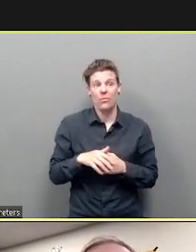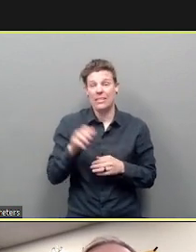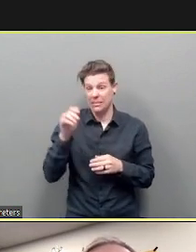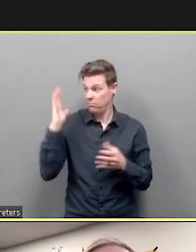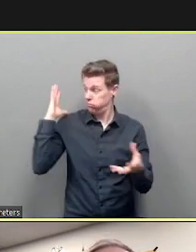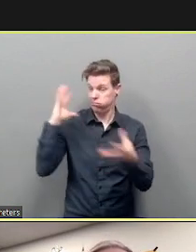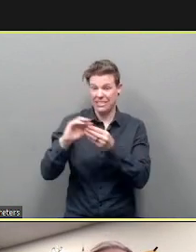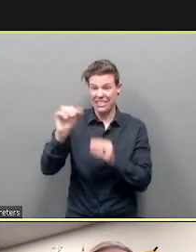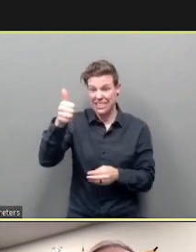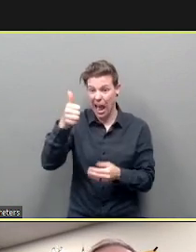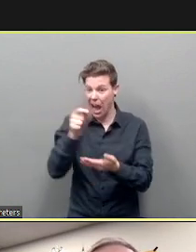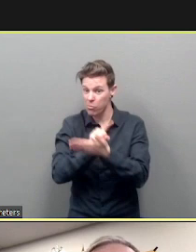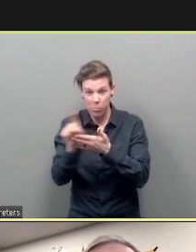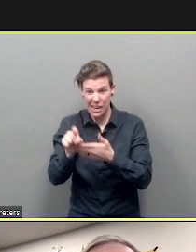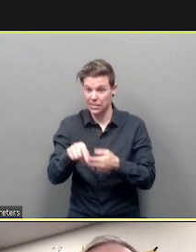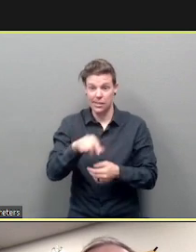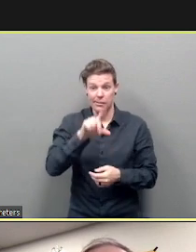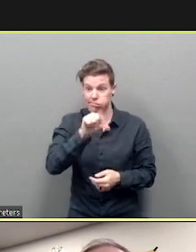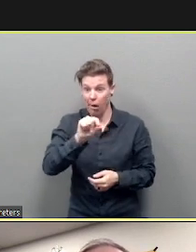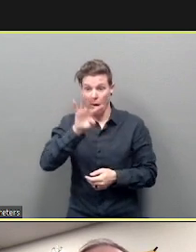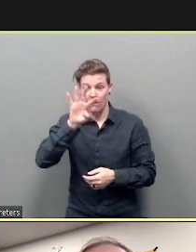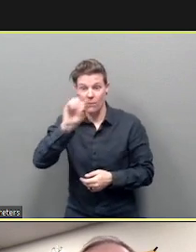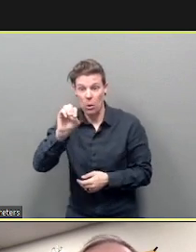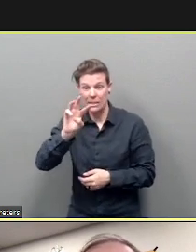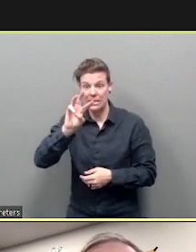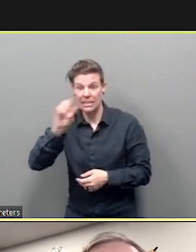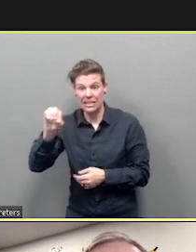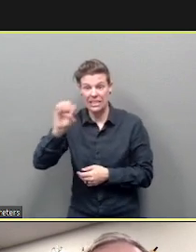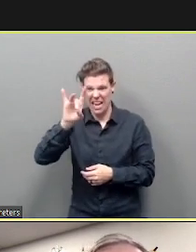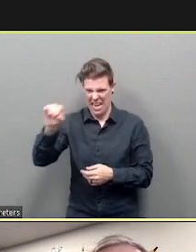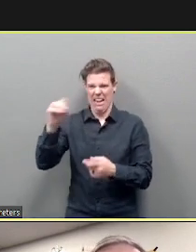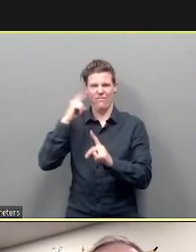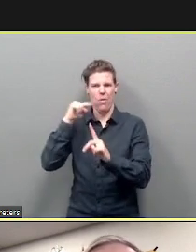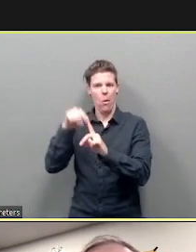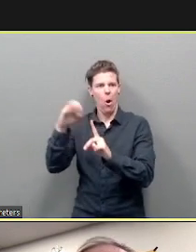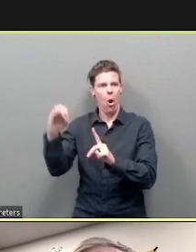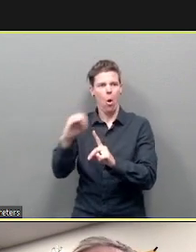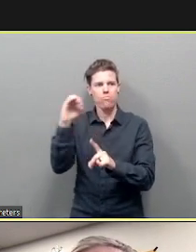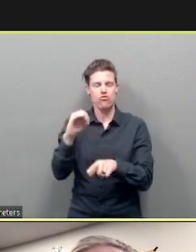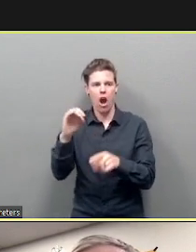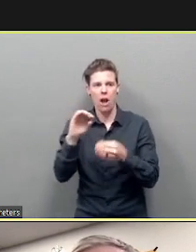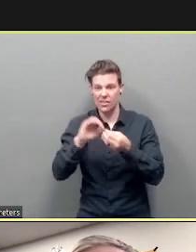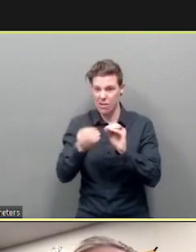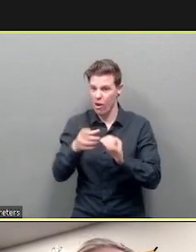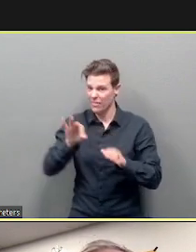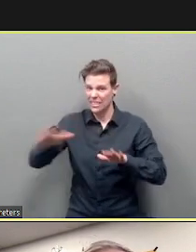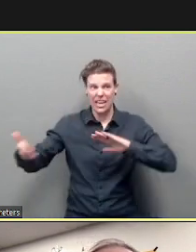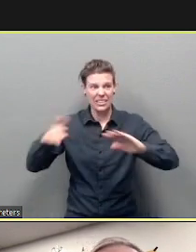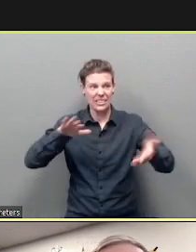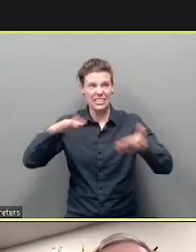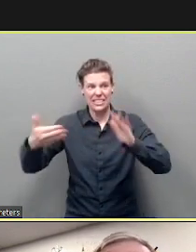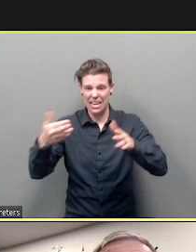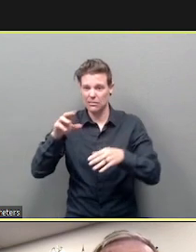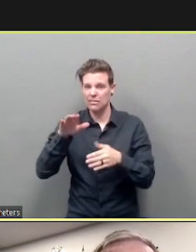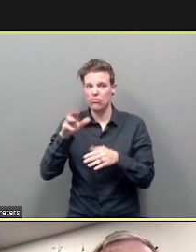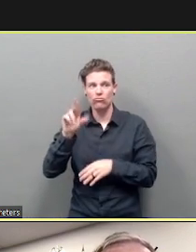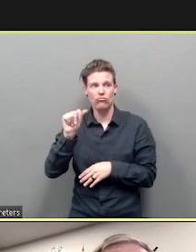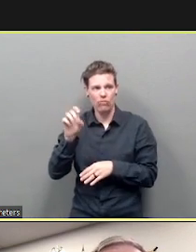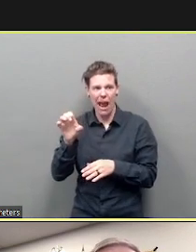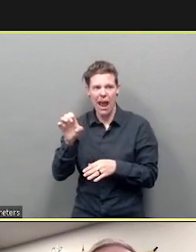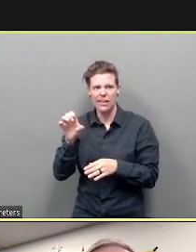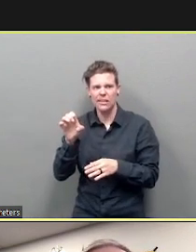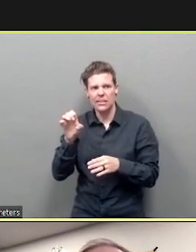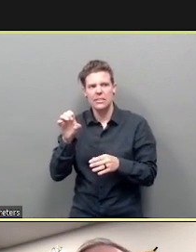have a much lower death rate, or what we call not death rate, but case fatality rate, which is the number of